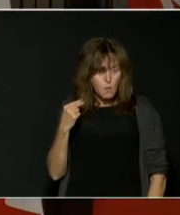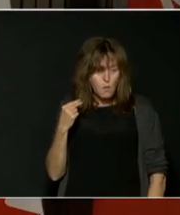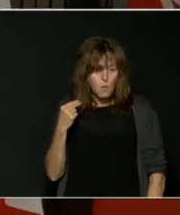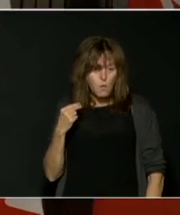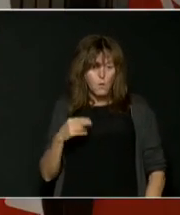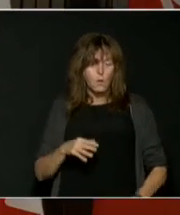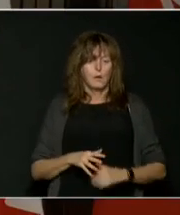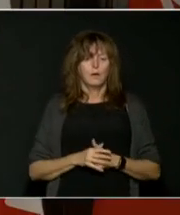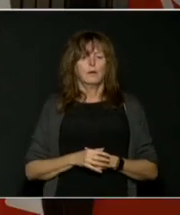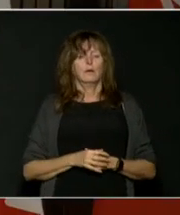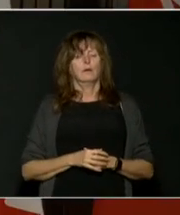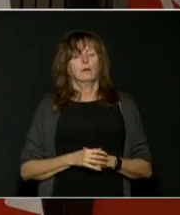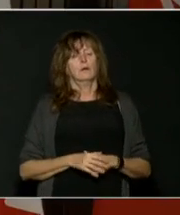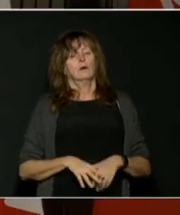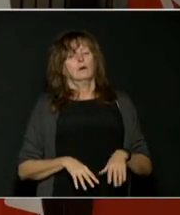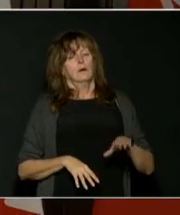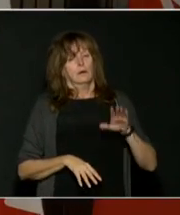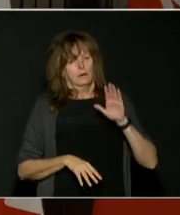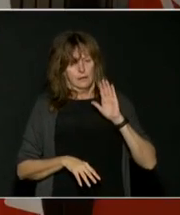I think that